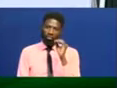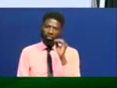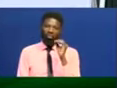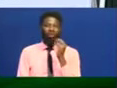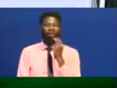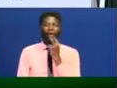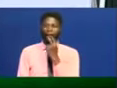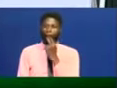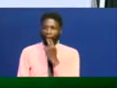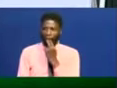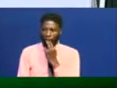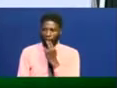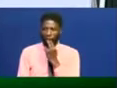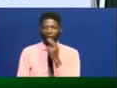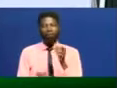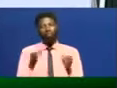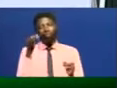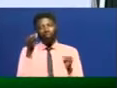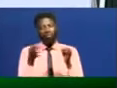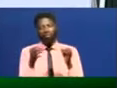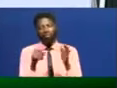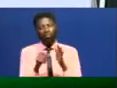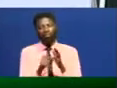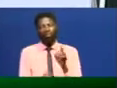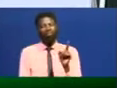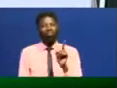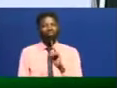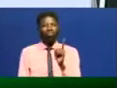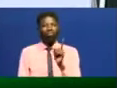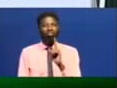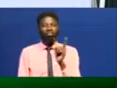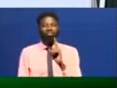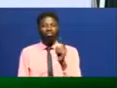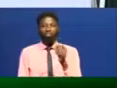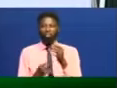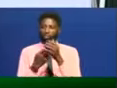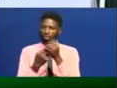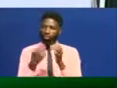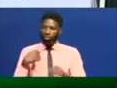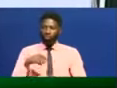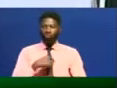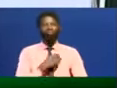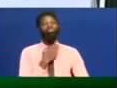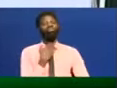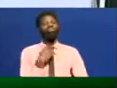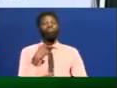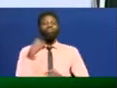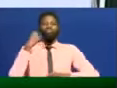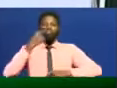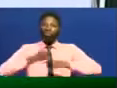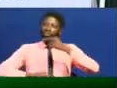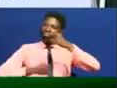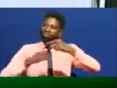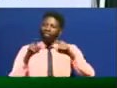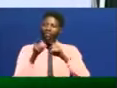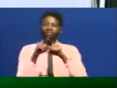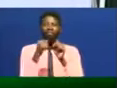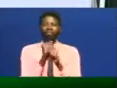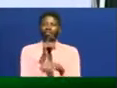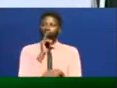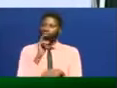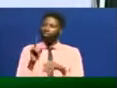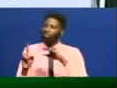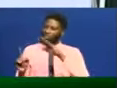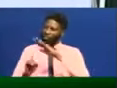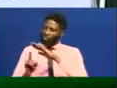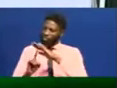Referees, judges should not be a problem. And it is a partnership we intend to continue to make sure that this ministry